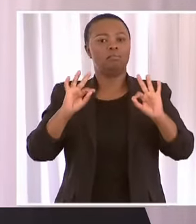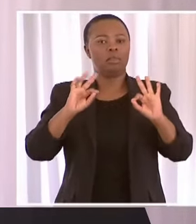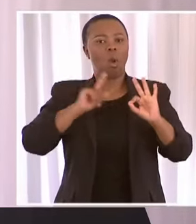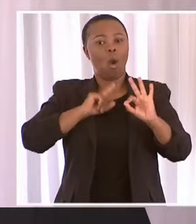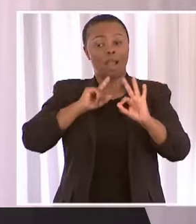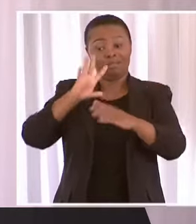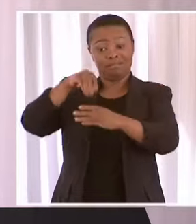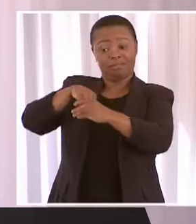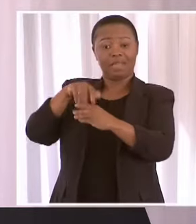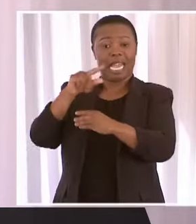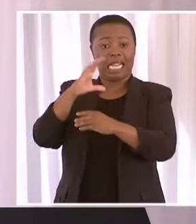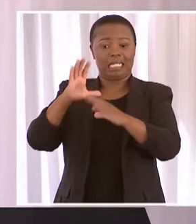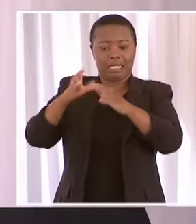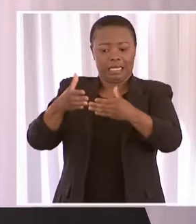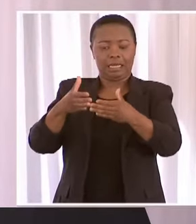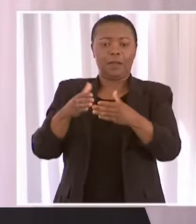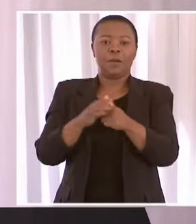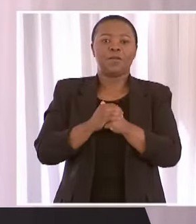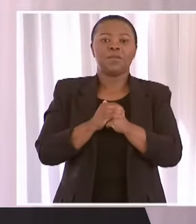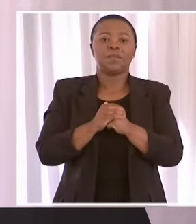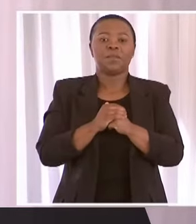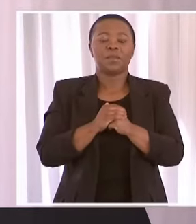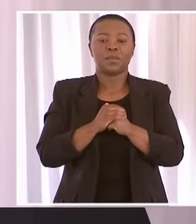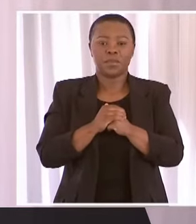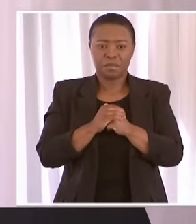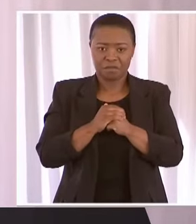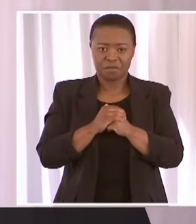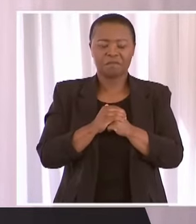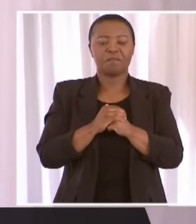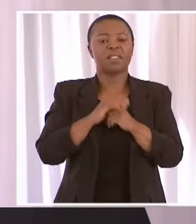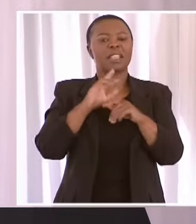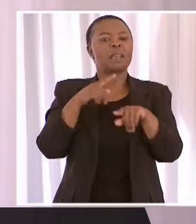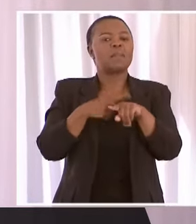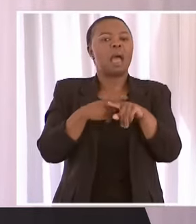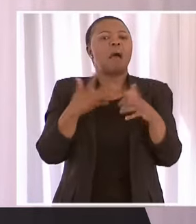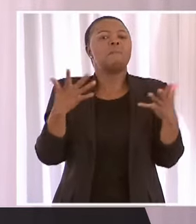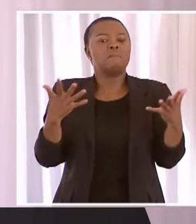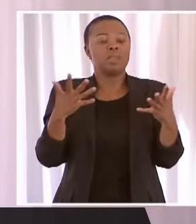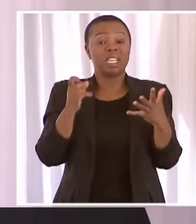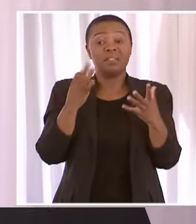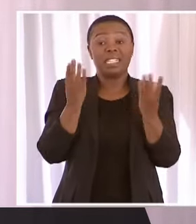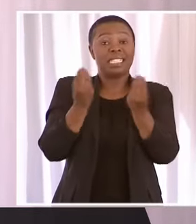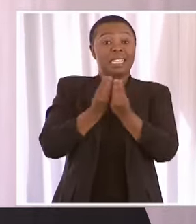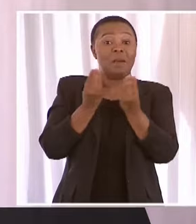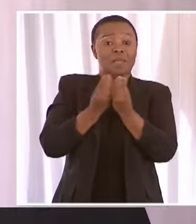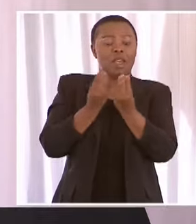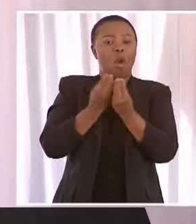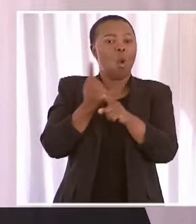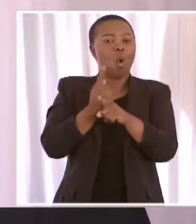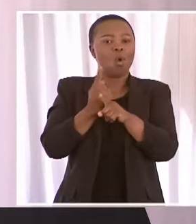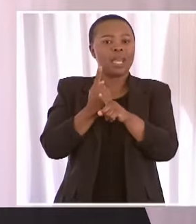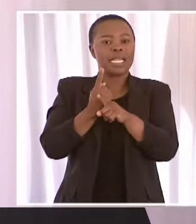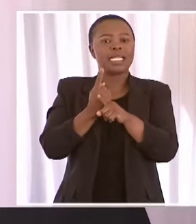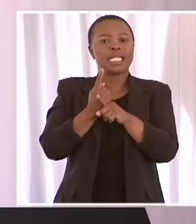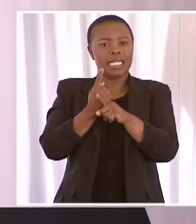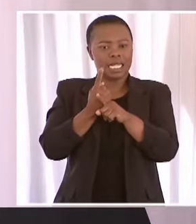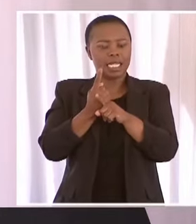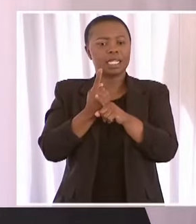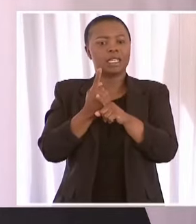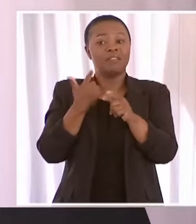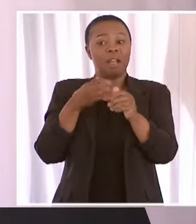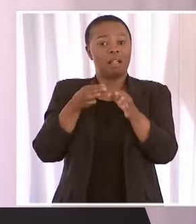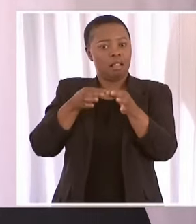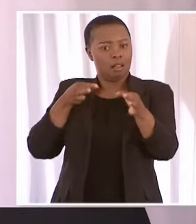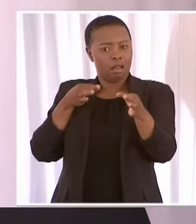movement. And as he explained to me, it sometimes didn't hurt in that work if some people didn't always see quite so far behind his